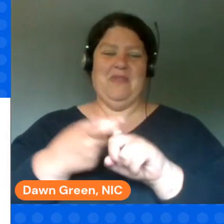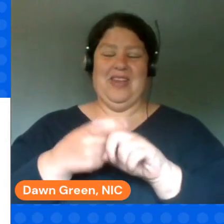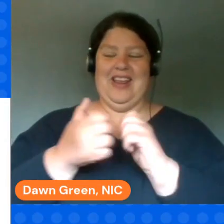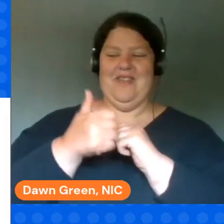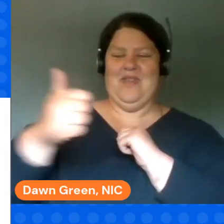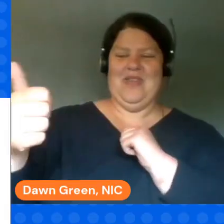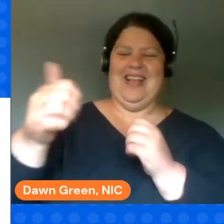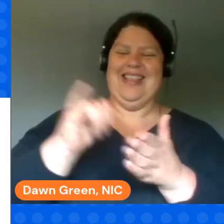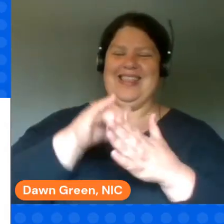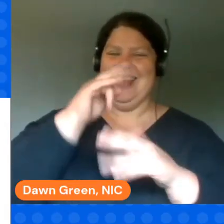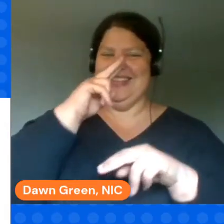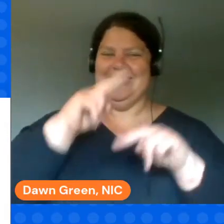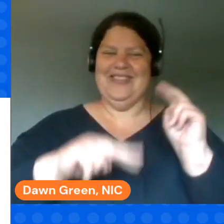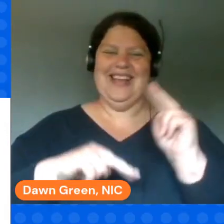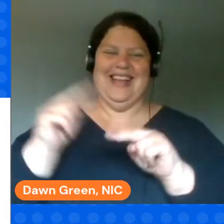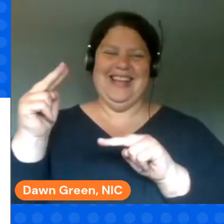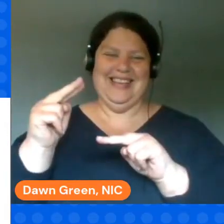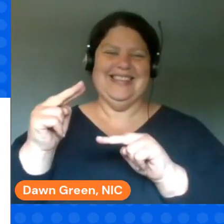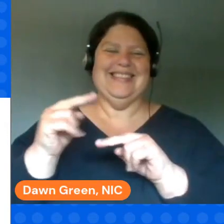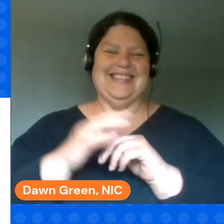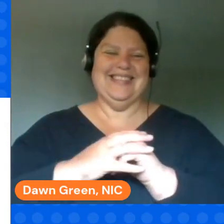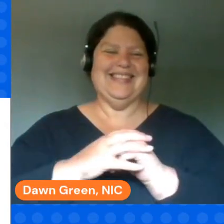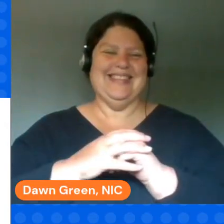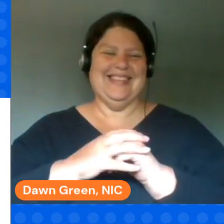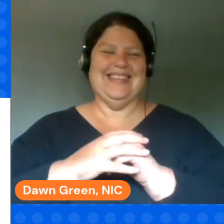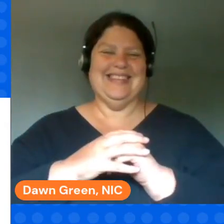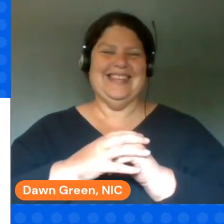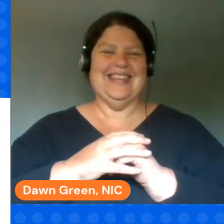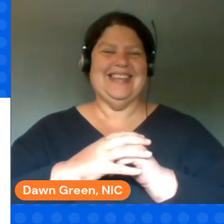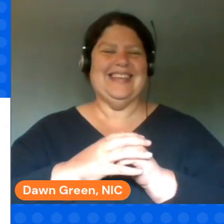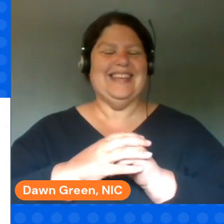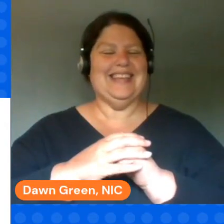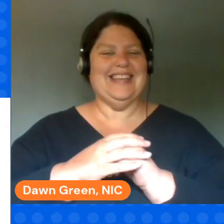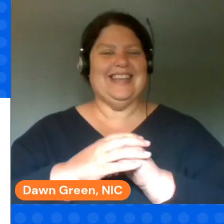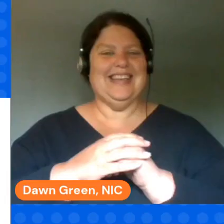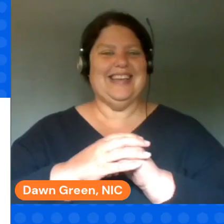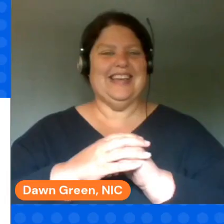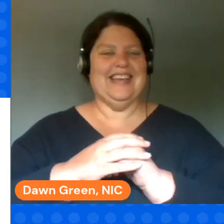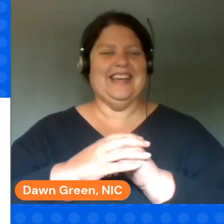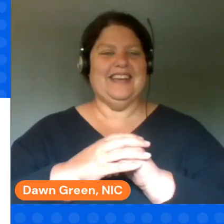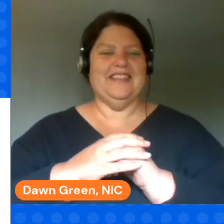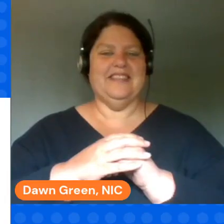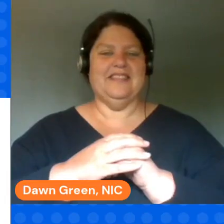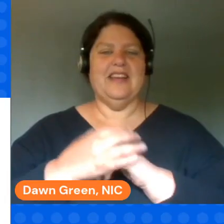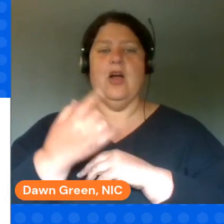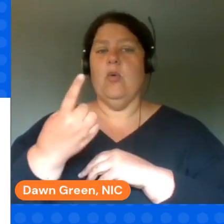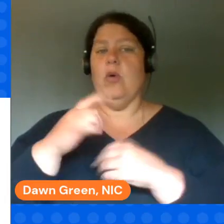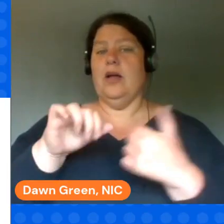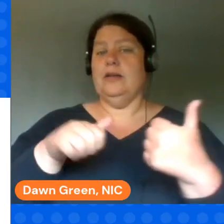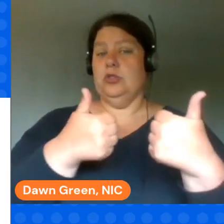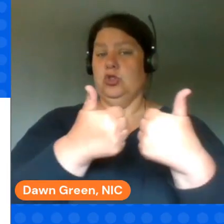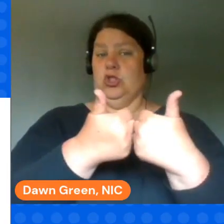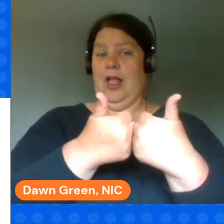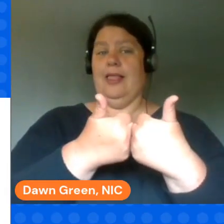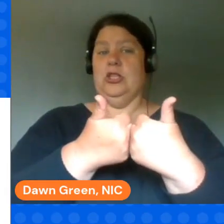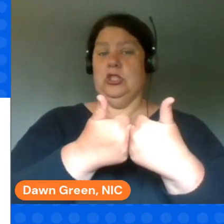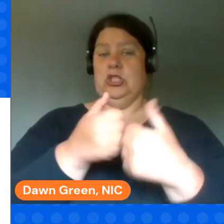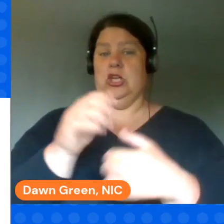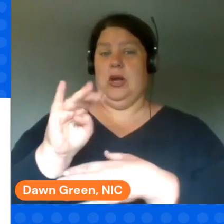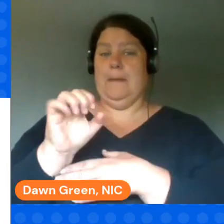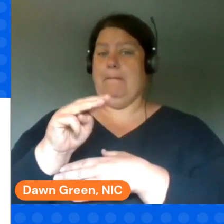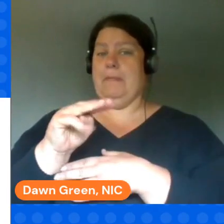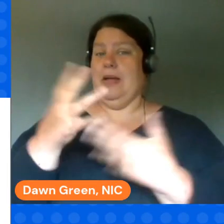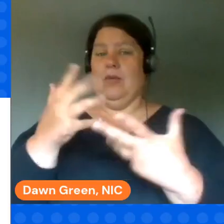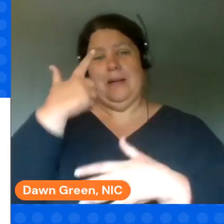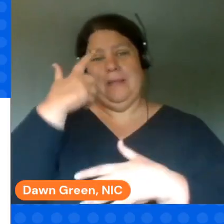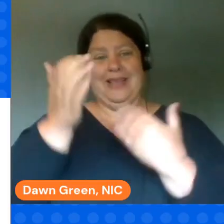awful lot of fun as we started to play with it. So one of the challenges with the Beam, because it's so easy to get